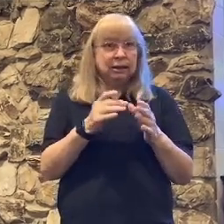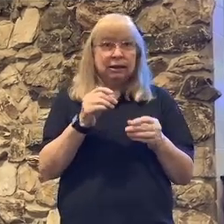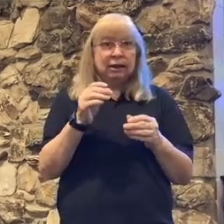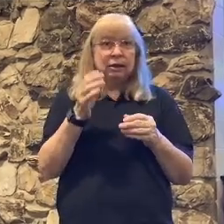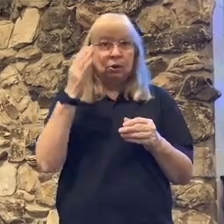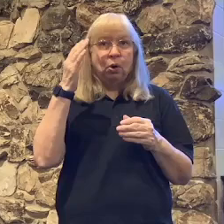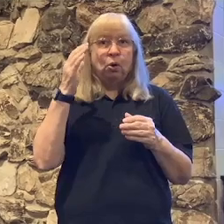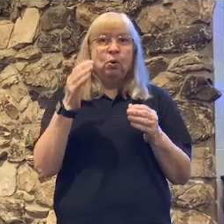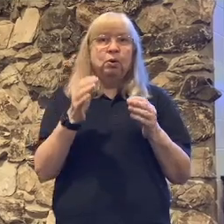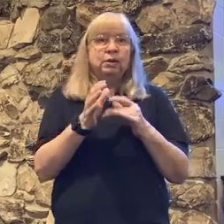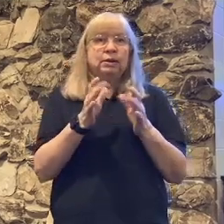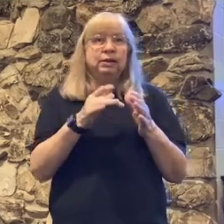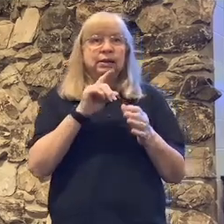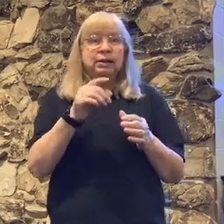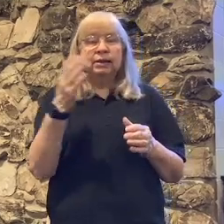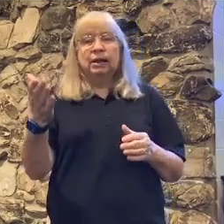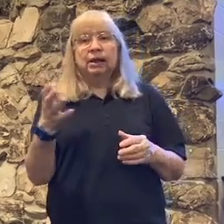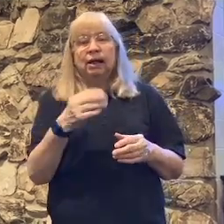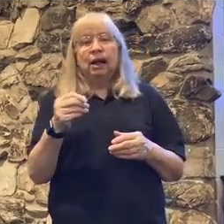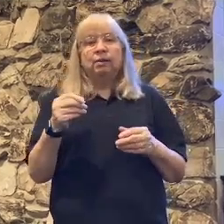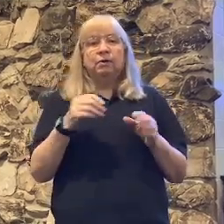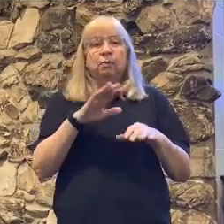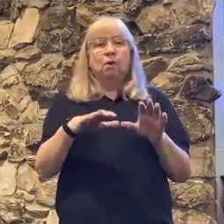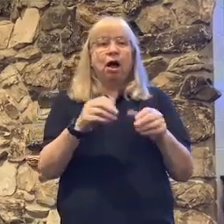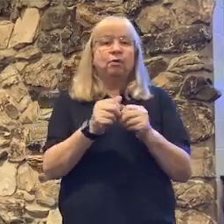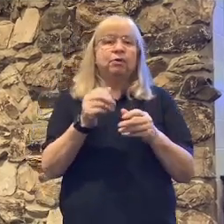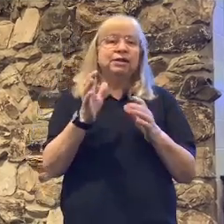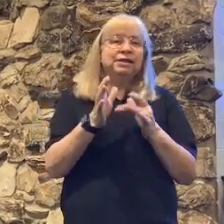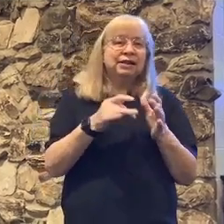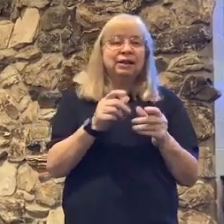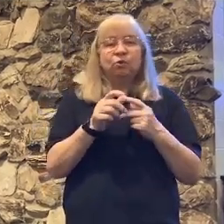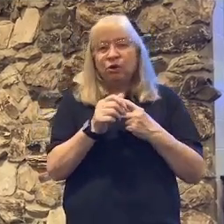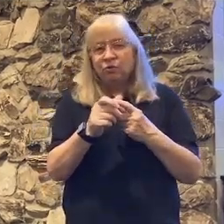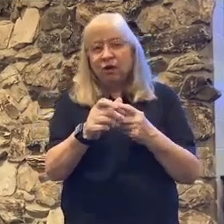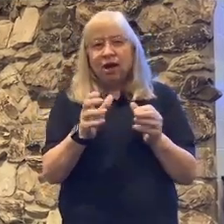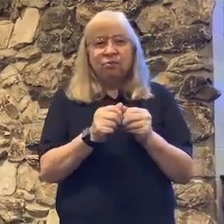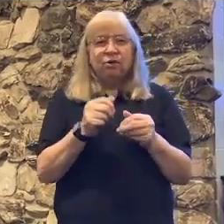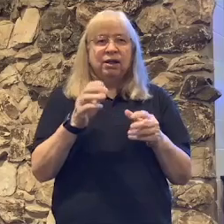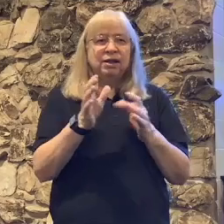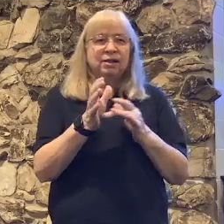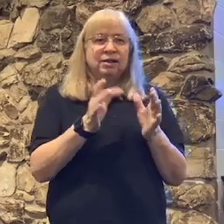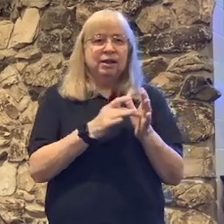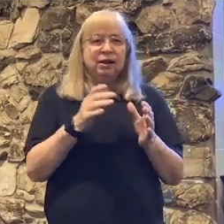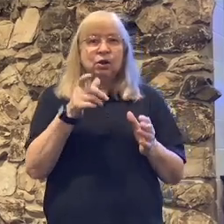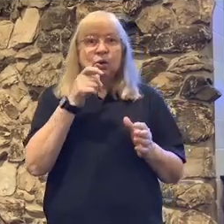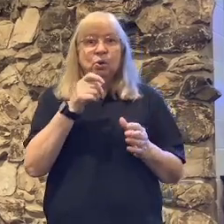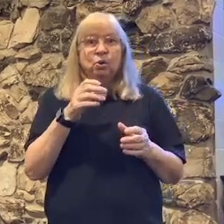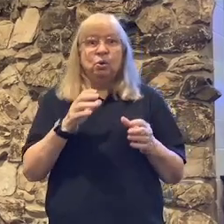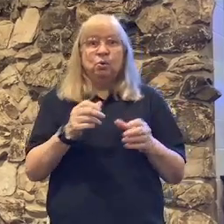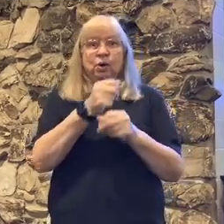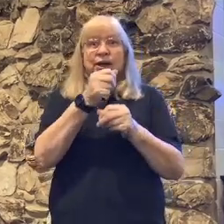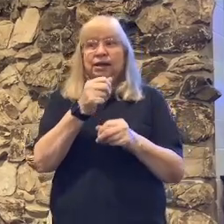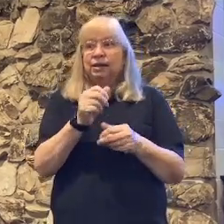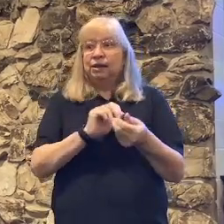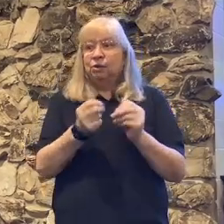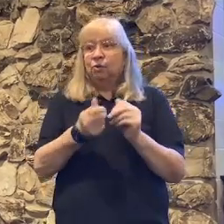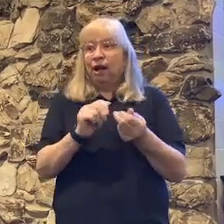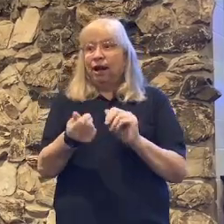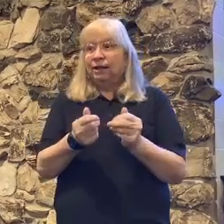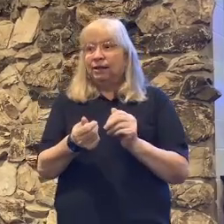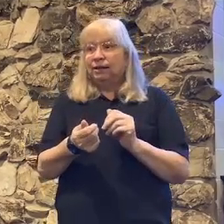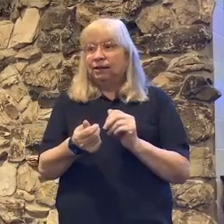when Jesus is there, and we walk with Jesus, and we run with Jesus, who wins the race?